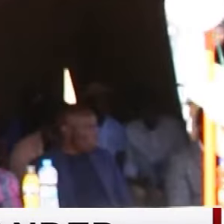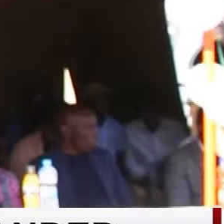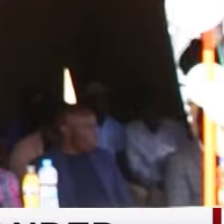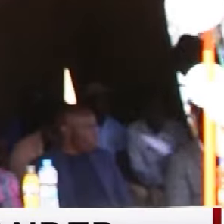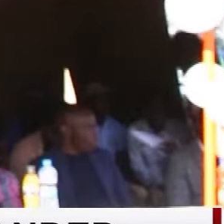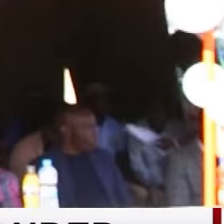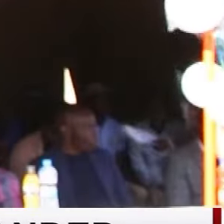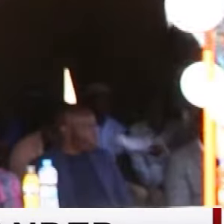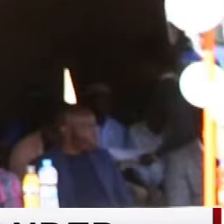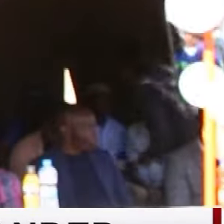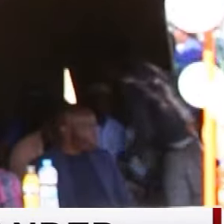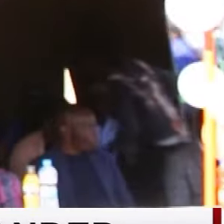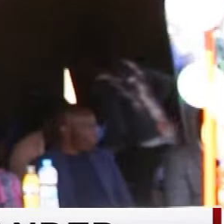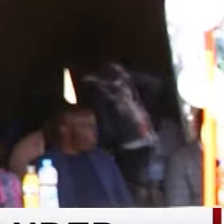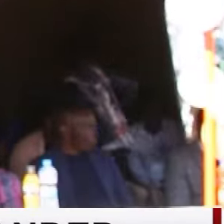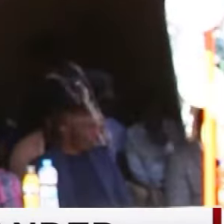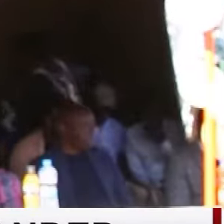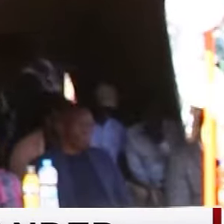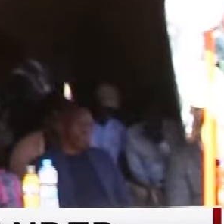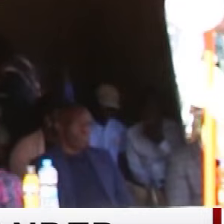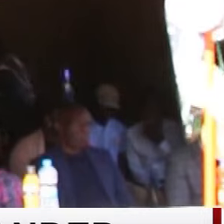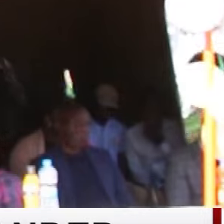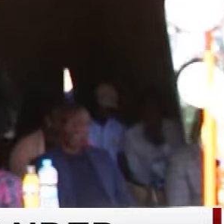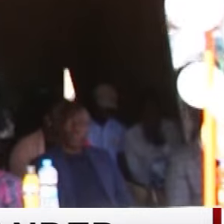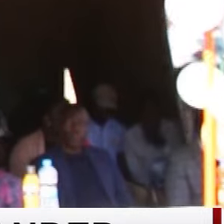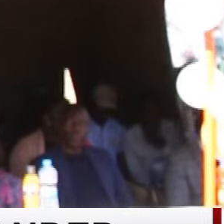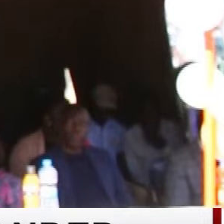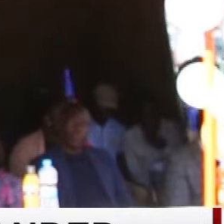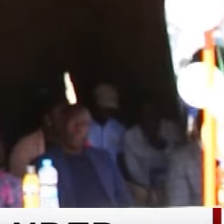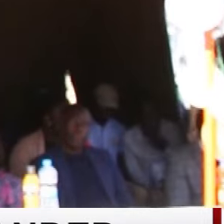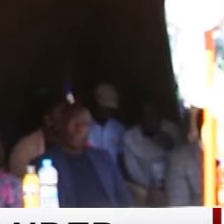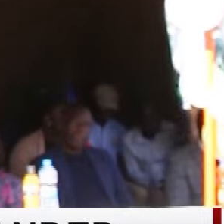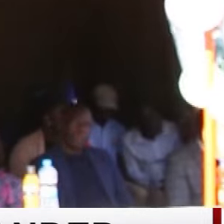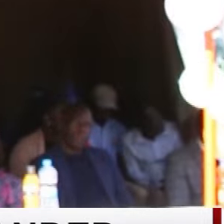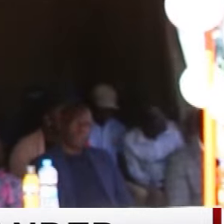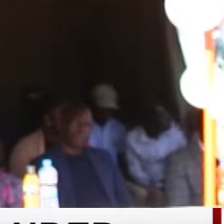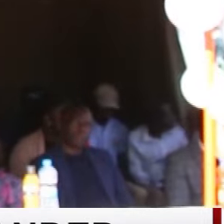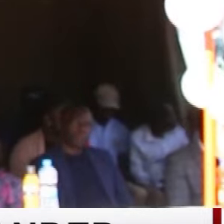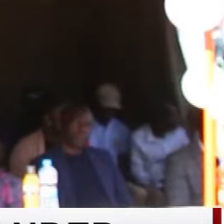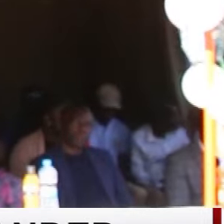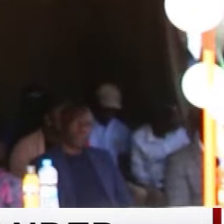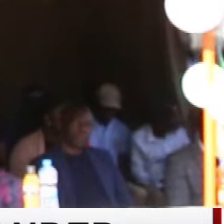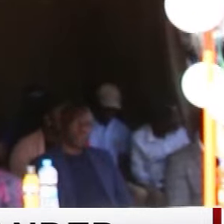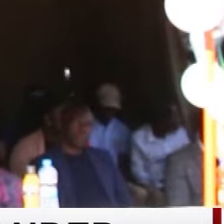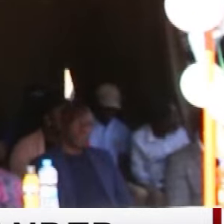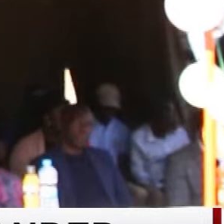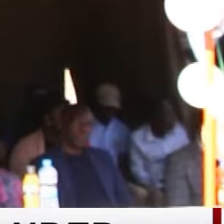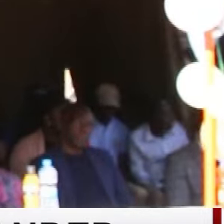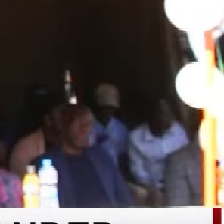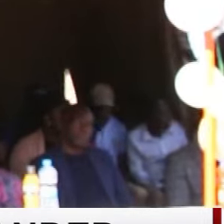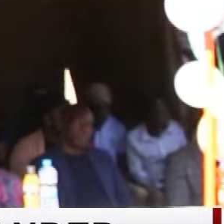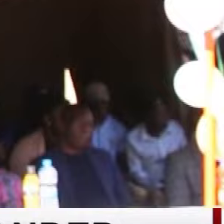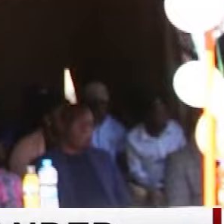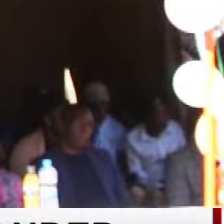services, farmer cooperatives, and agriculture organizations play a critical role in